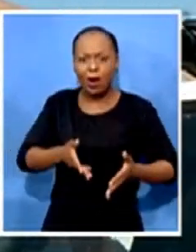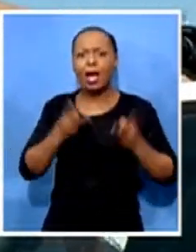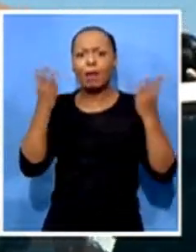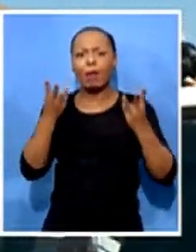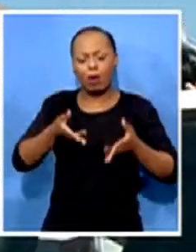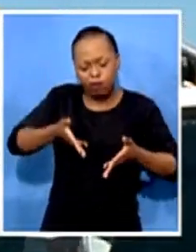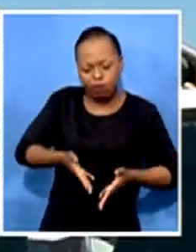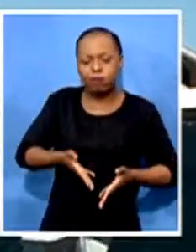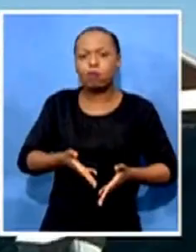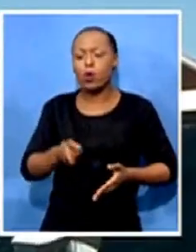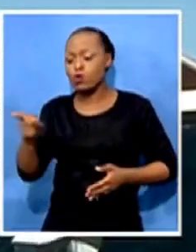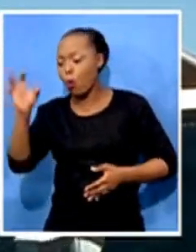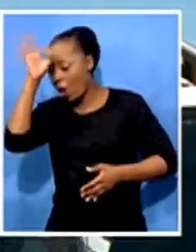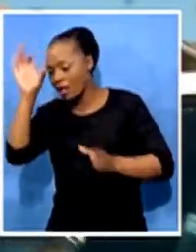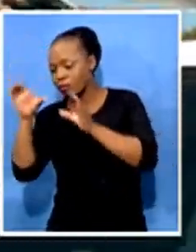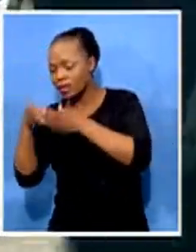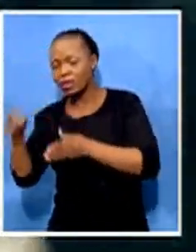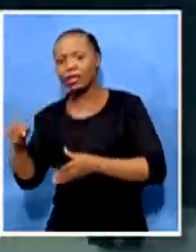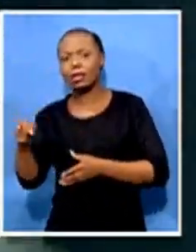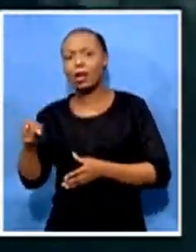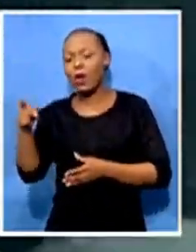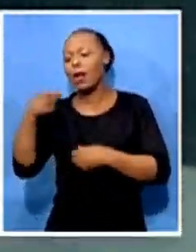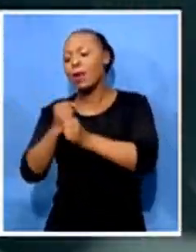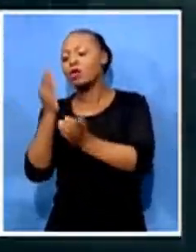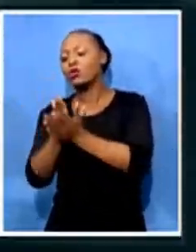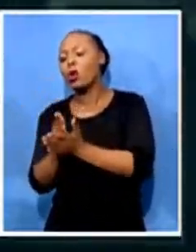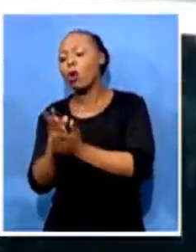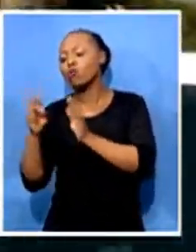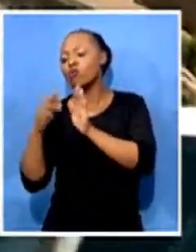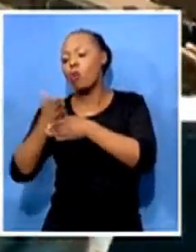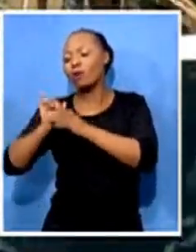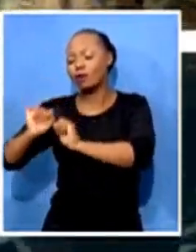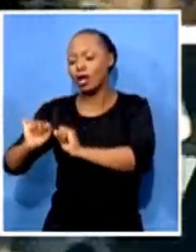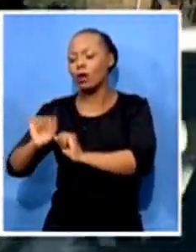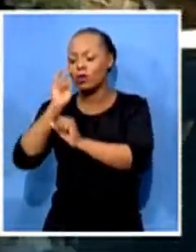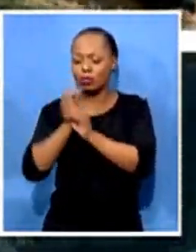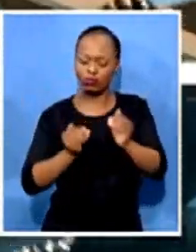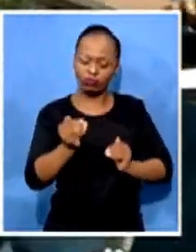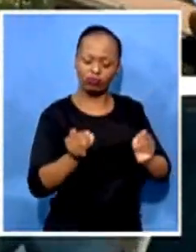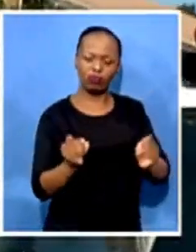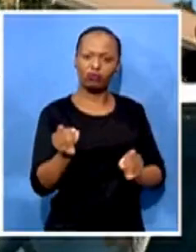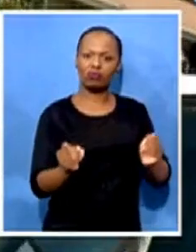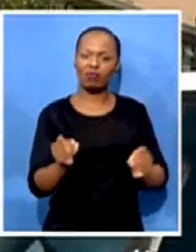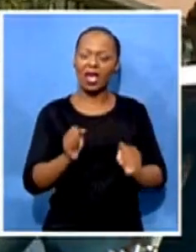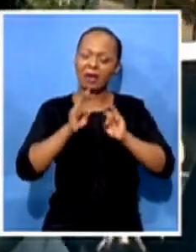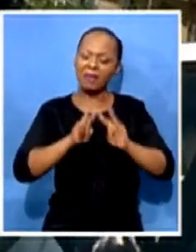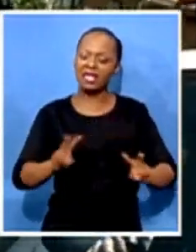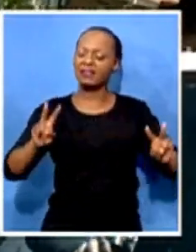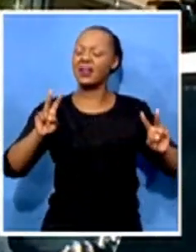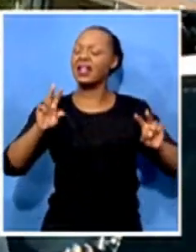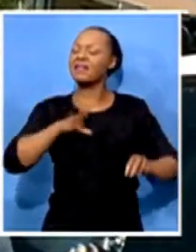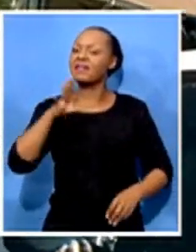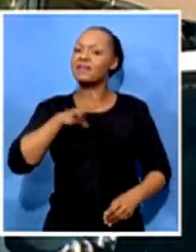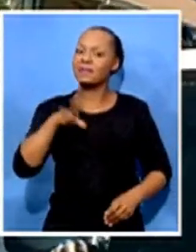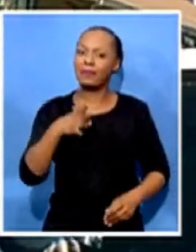is to make sure that you manage the situation in a way that is peaceful and everything is done. That's what I'm saying to you. When you have the